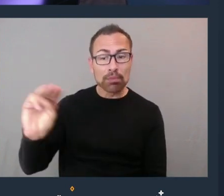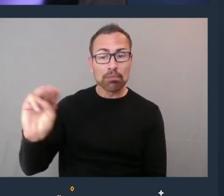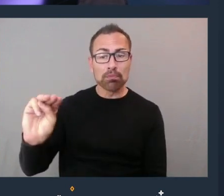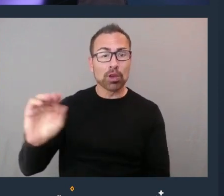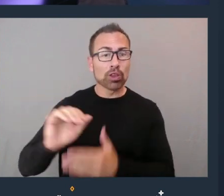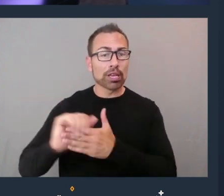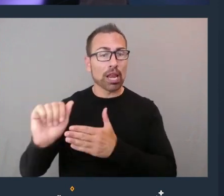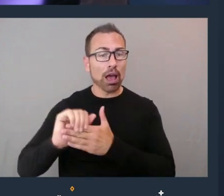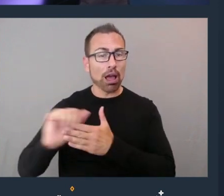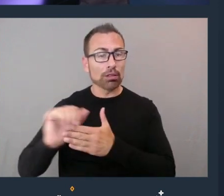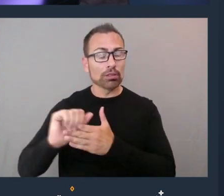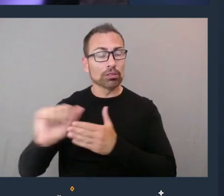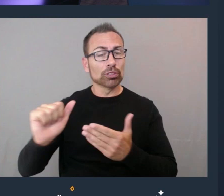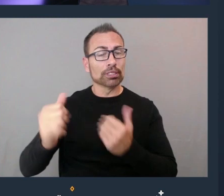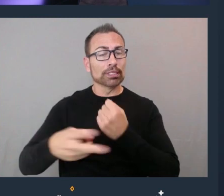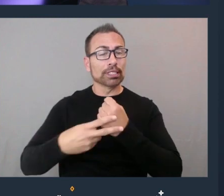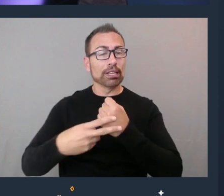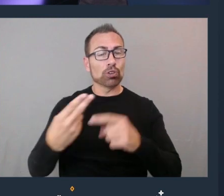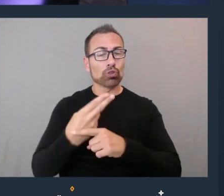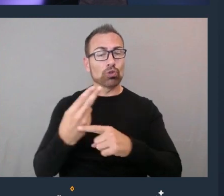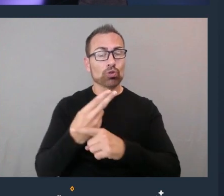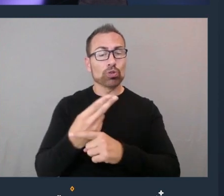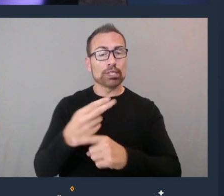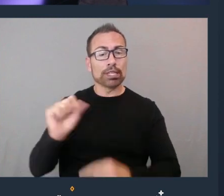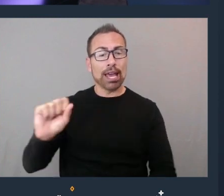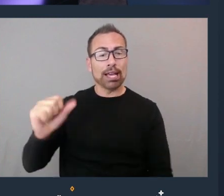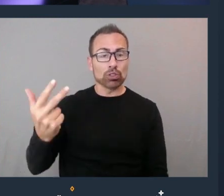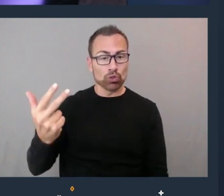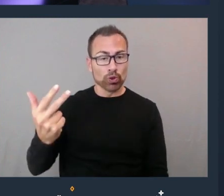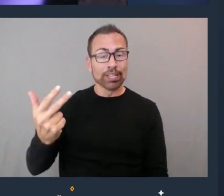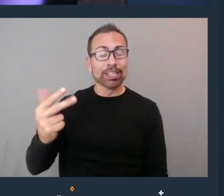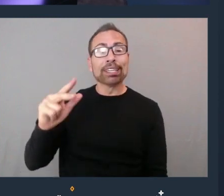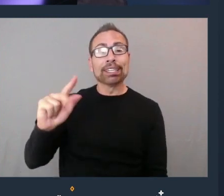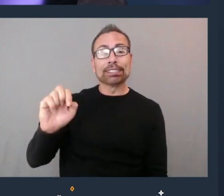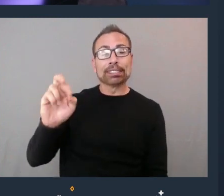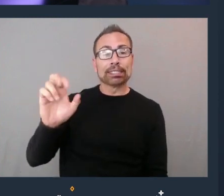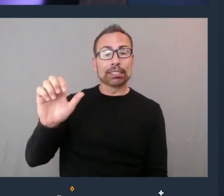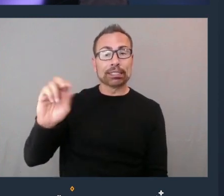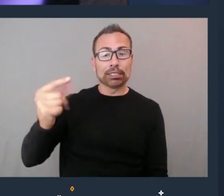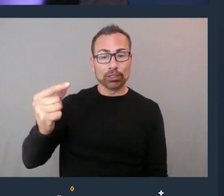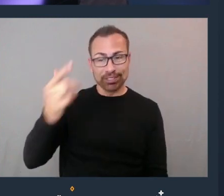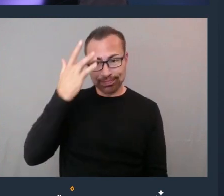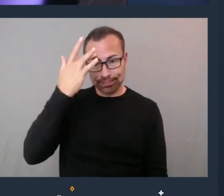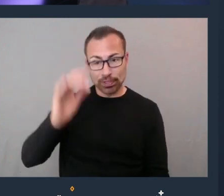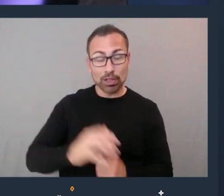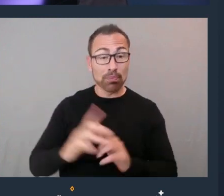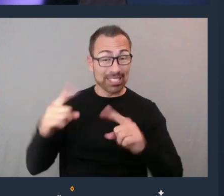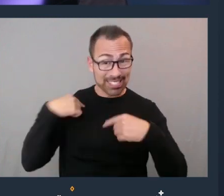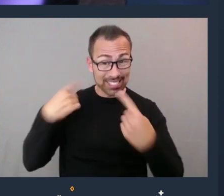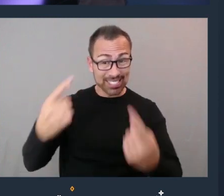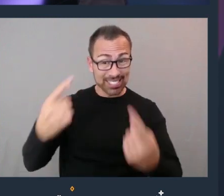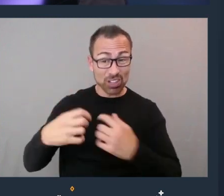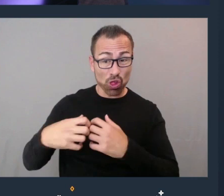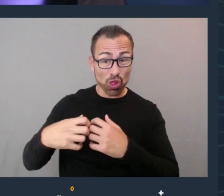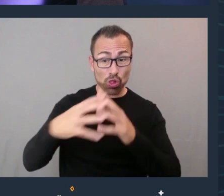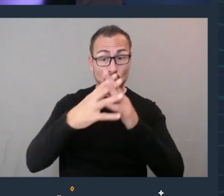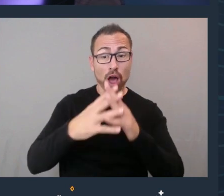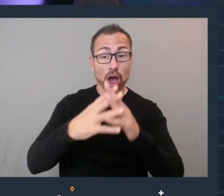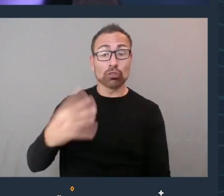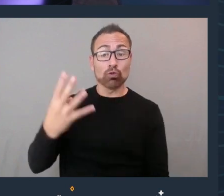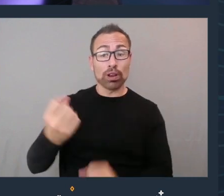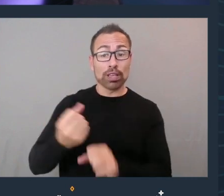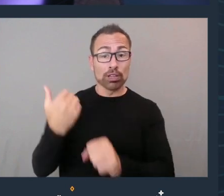I am very happy to announce that since the launch of S3 Intelligent Tiering in November 2018, just over 4 years ago, customers have now saved more